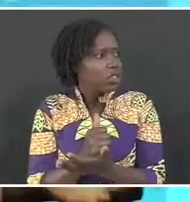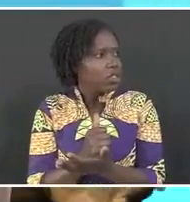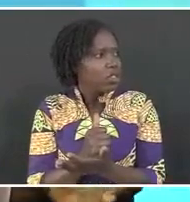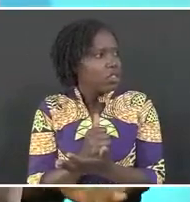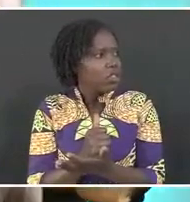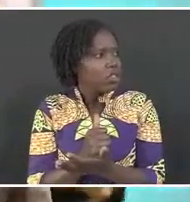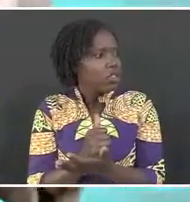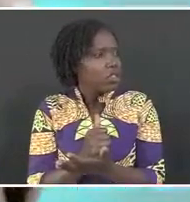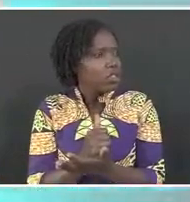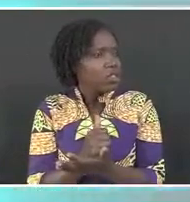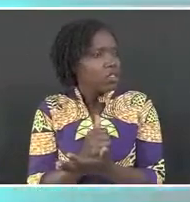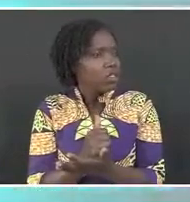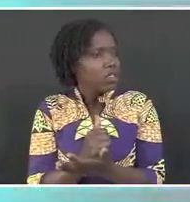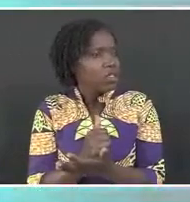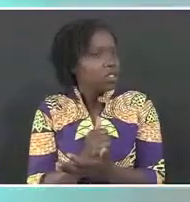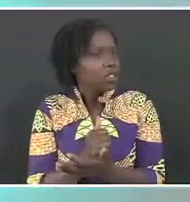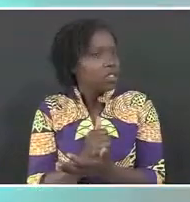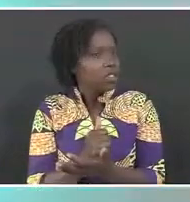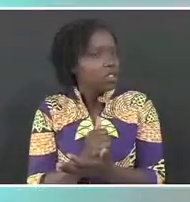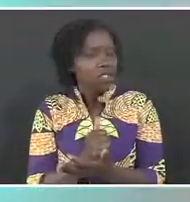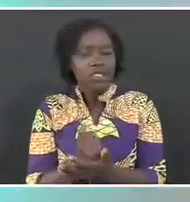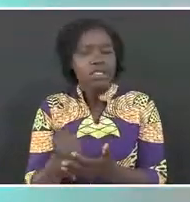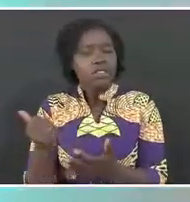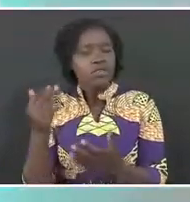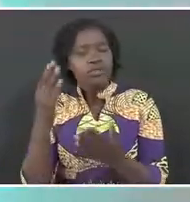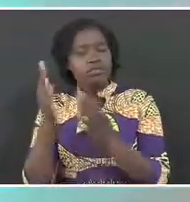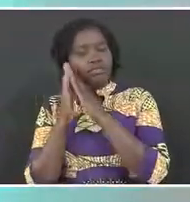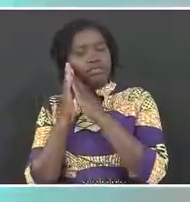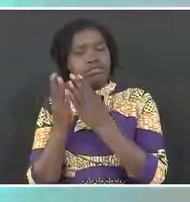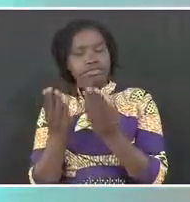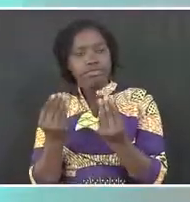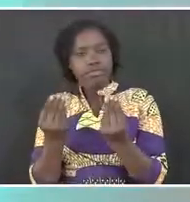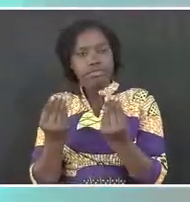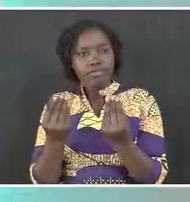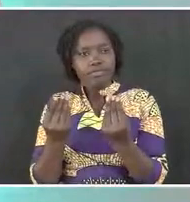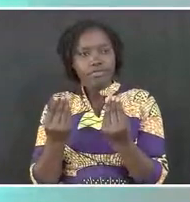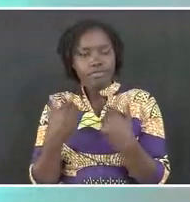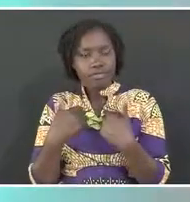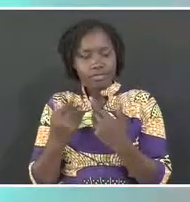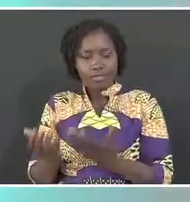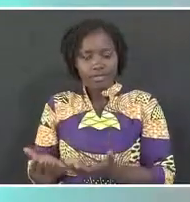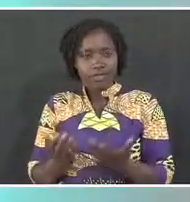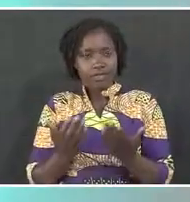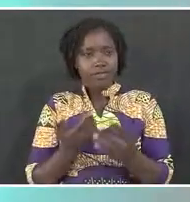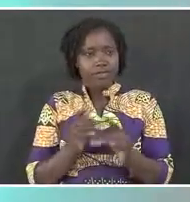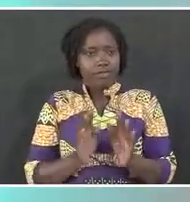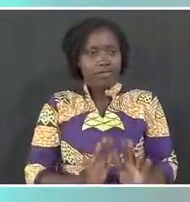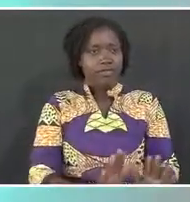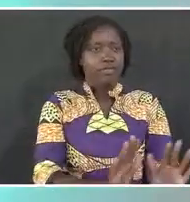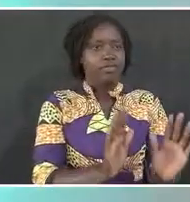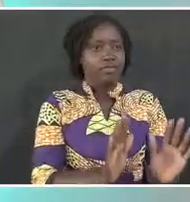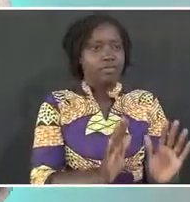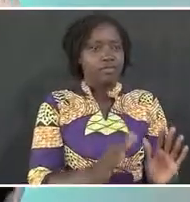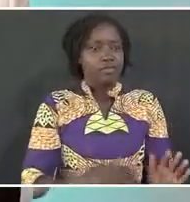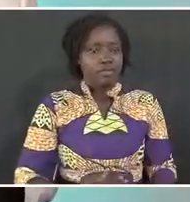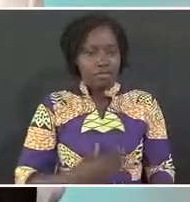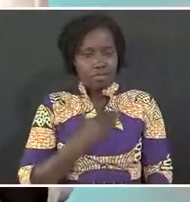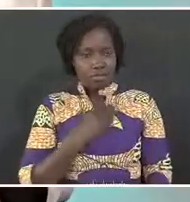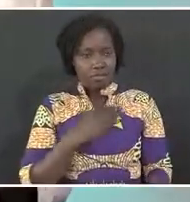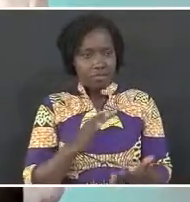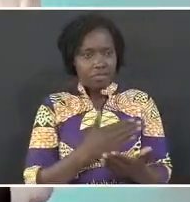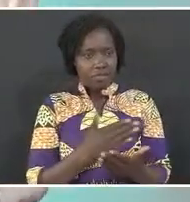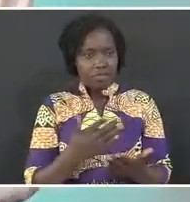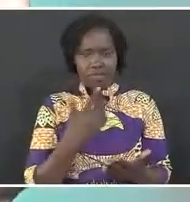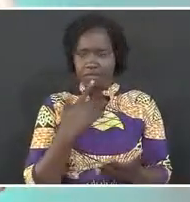it was tough, eh? We had mattresses, but we reserved the mattresses for the guest choir. And so I